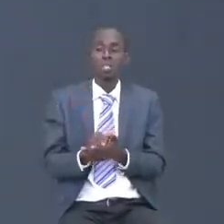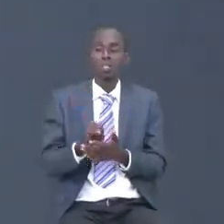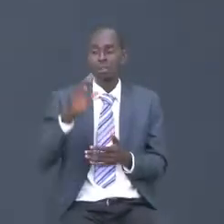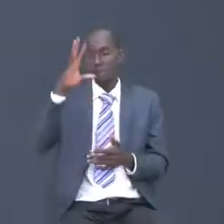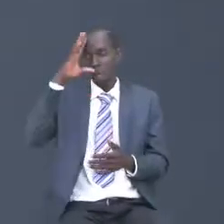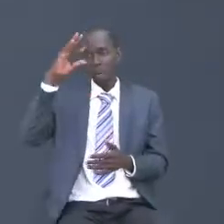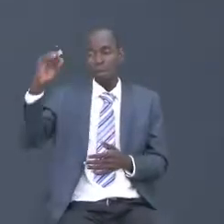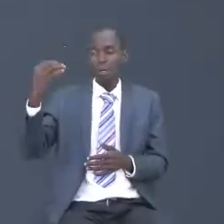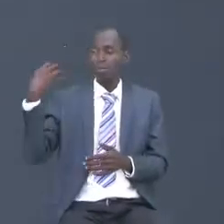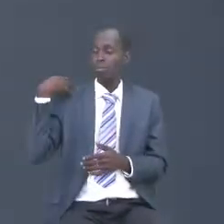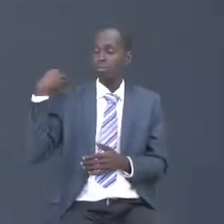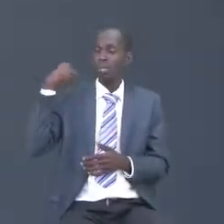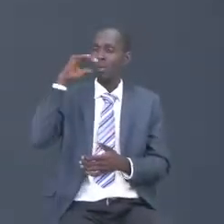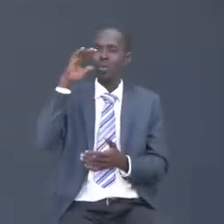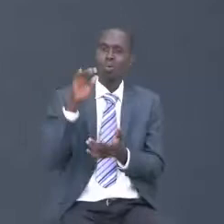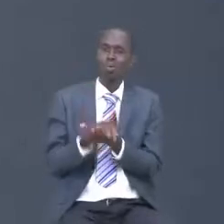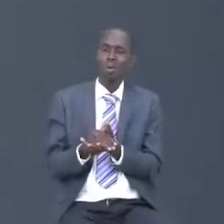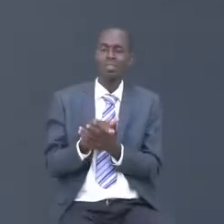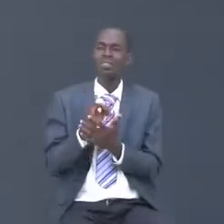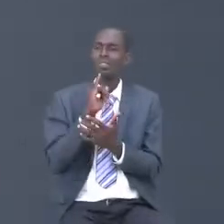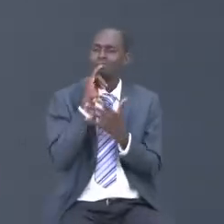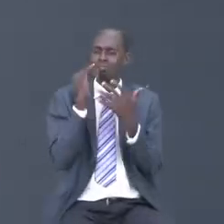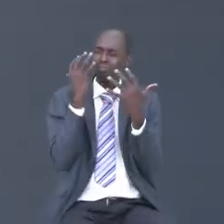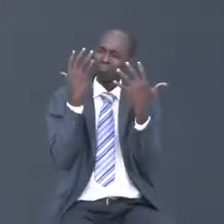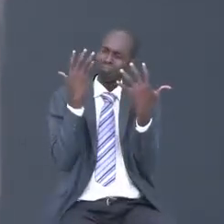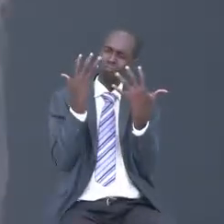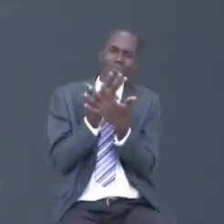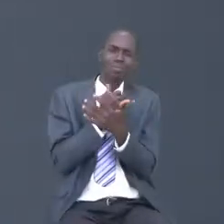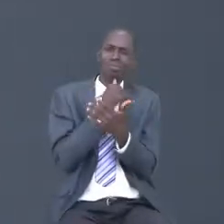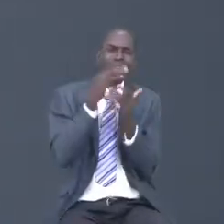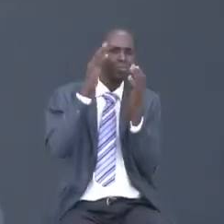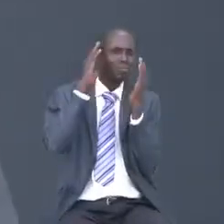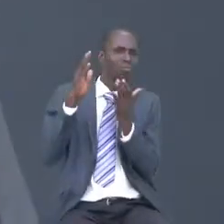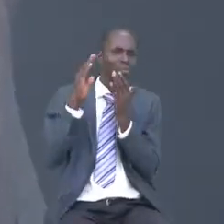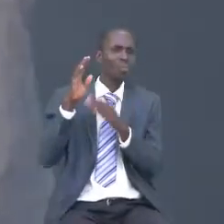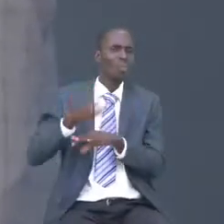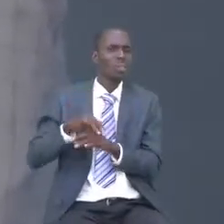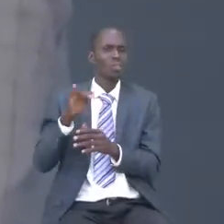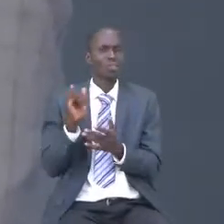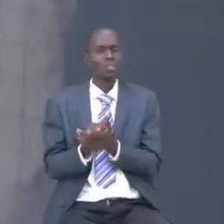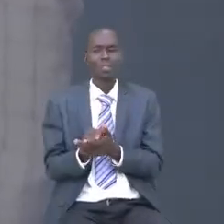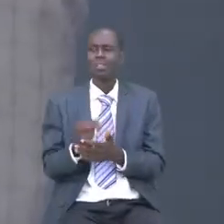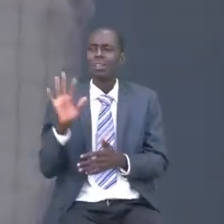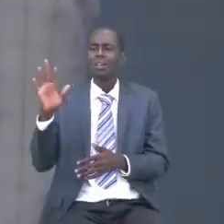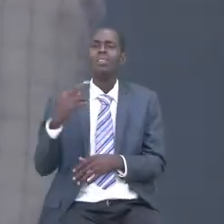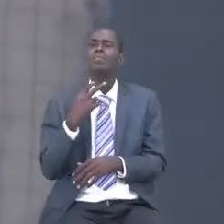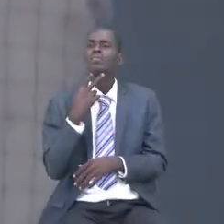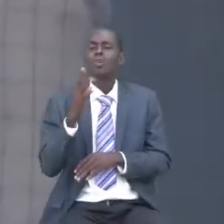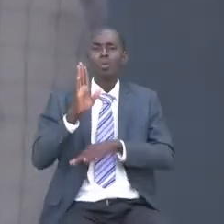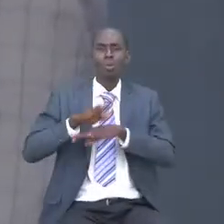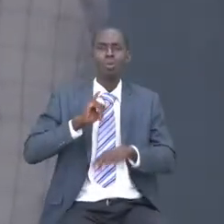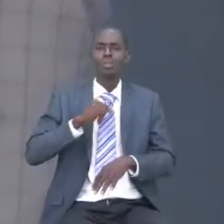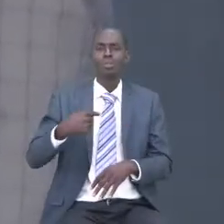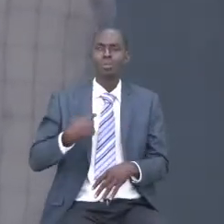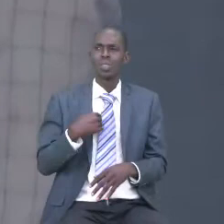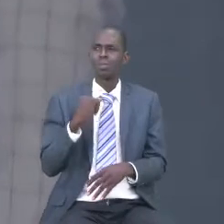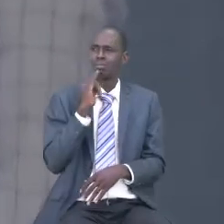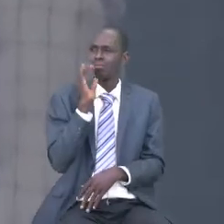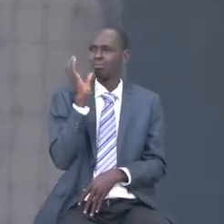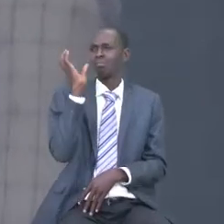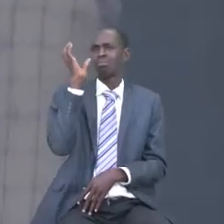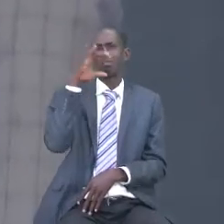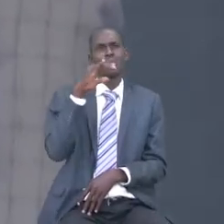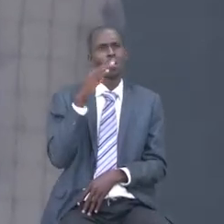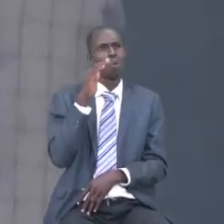dim. You'll not make much of that. Her voice will be strange. You say, I see a